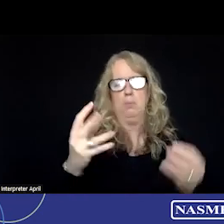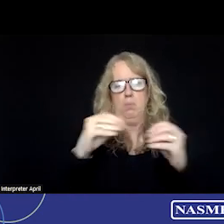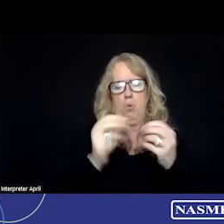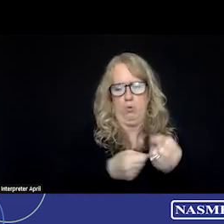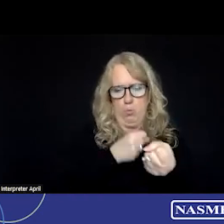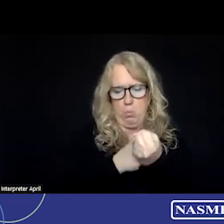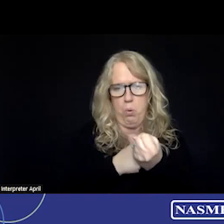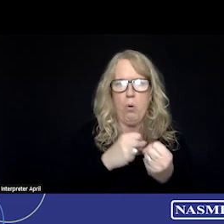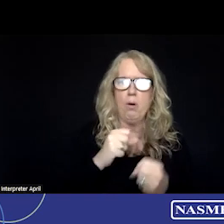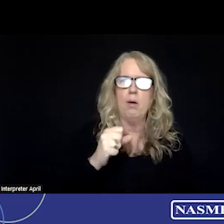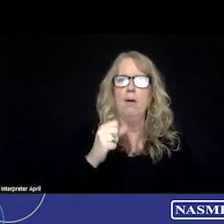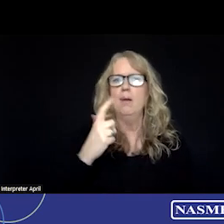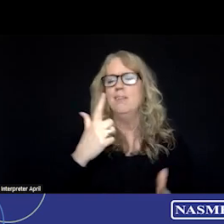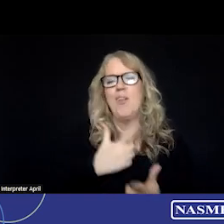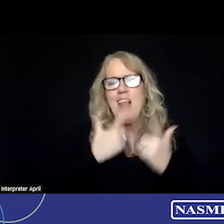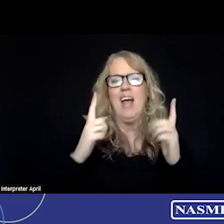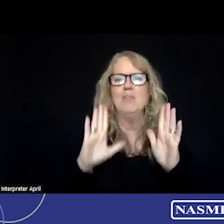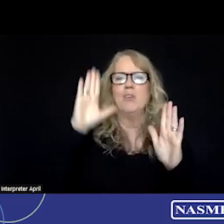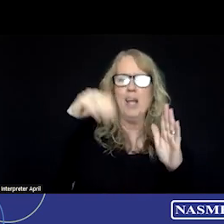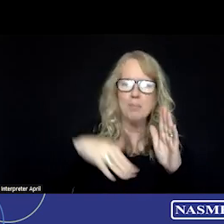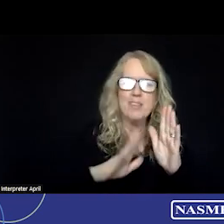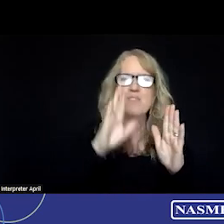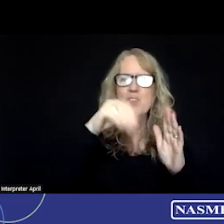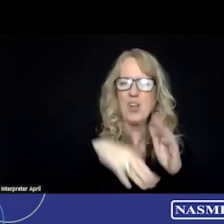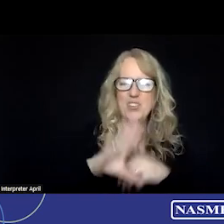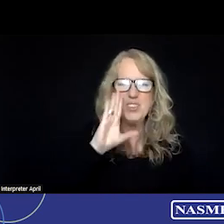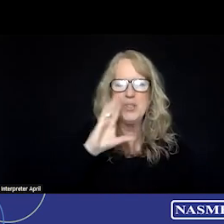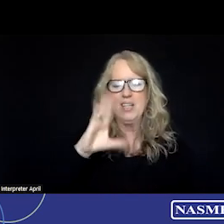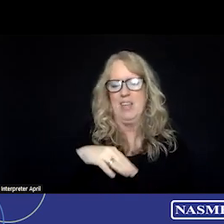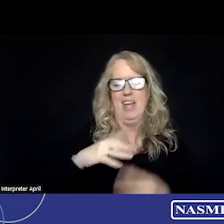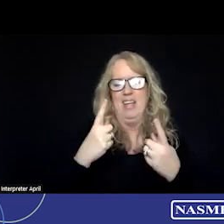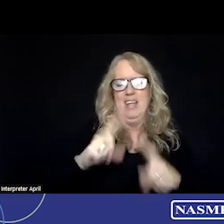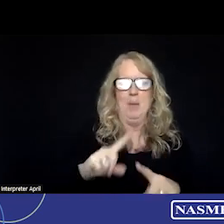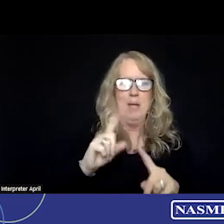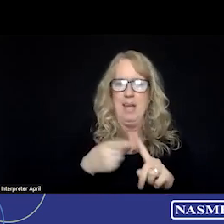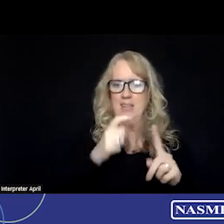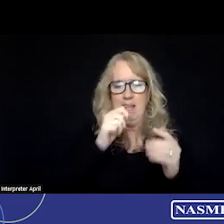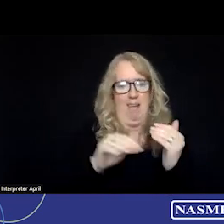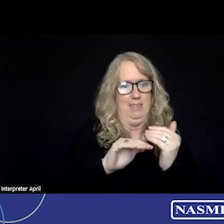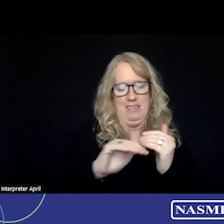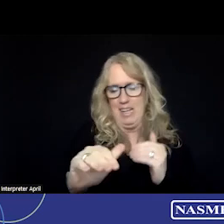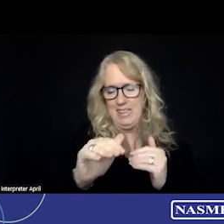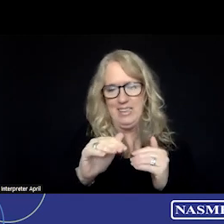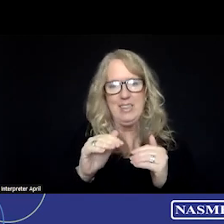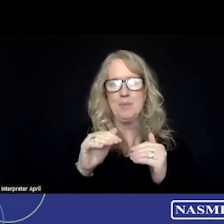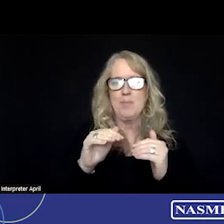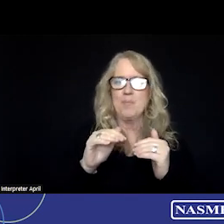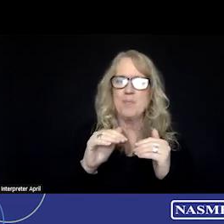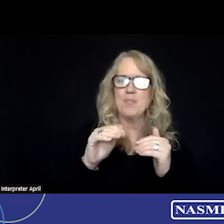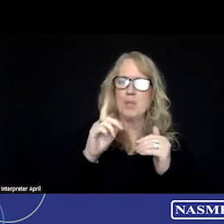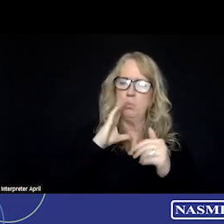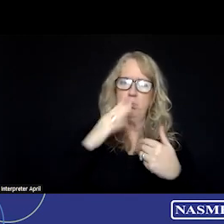know, life ebbs and flows. It's a bit of a roller coaster and nothing is a steady state. This is a high